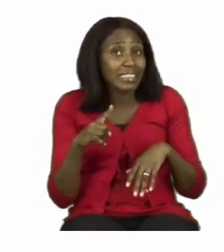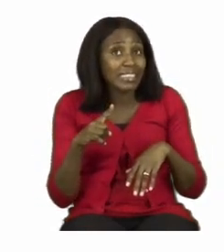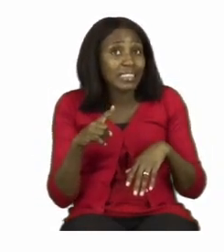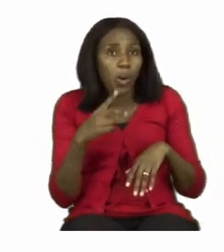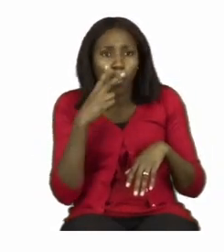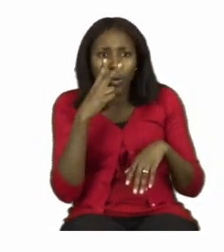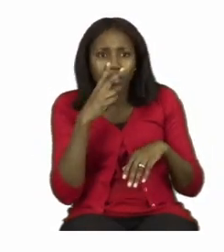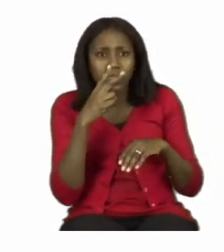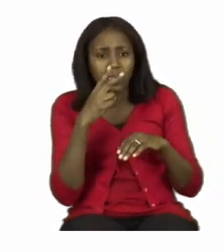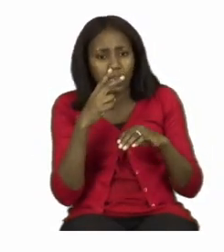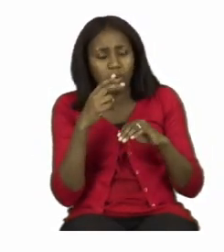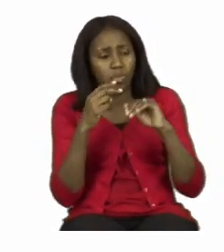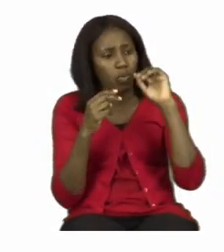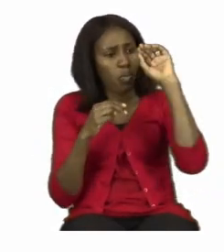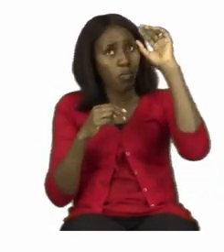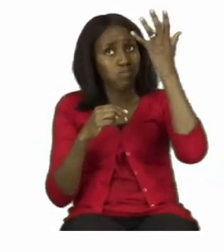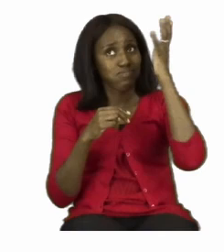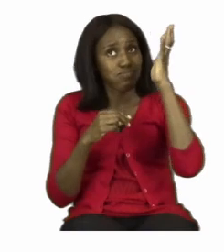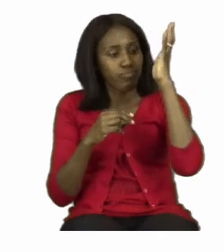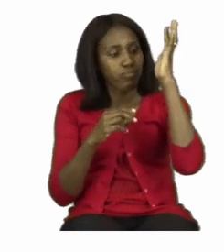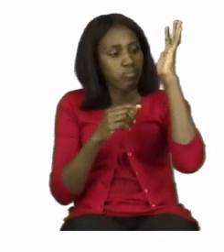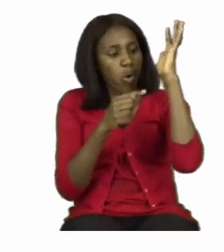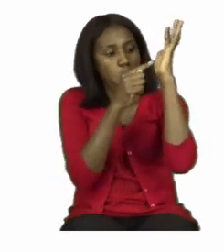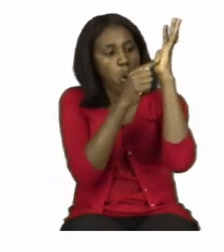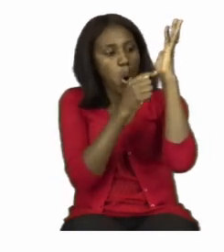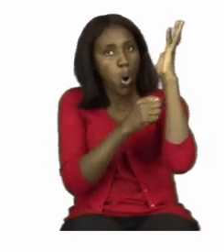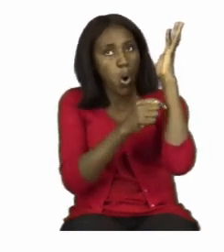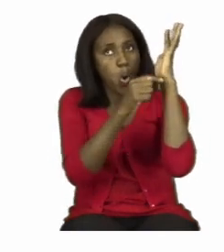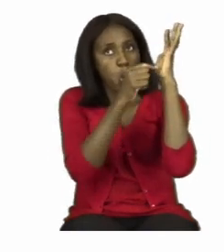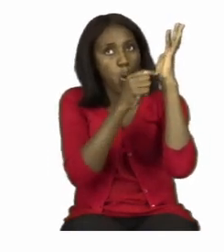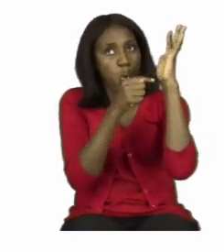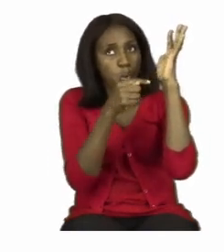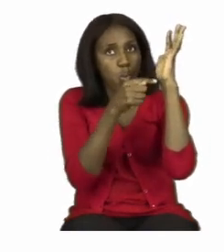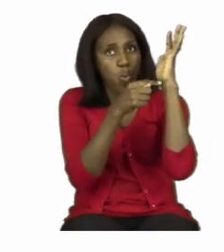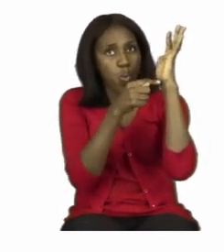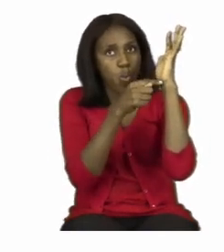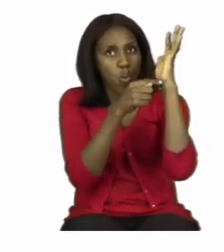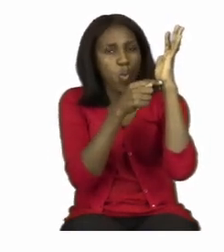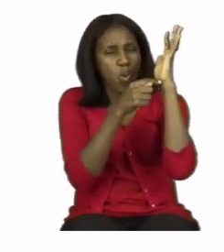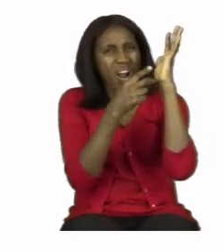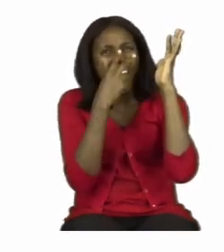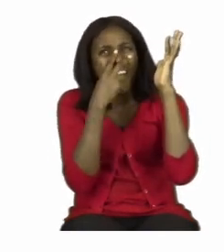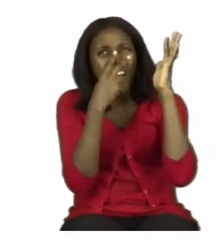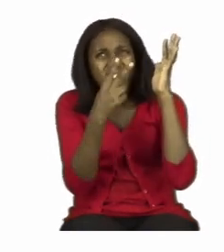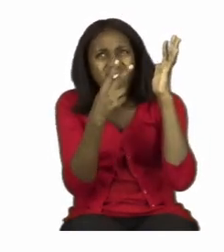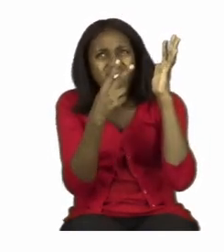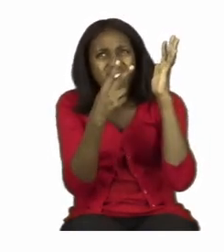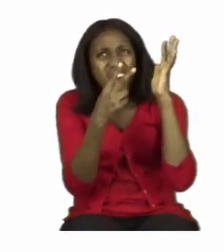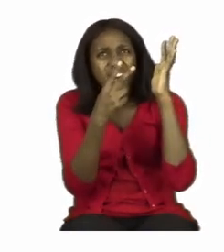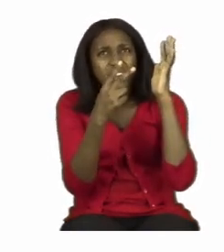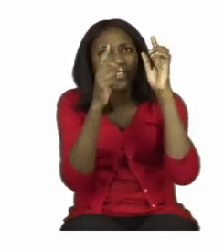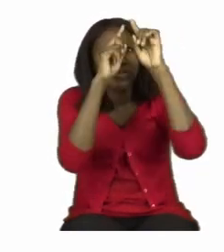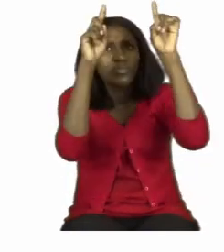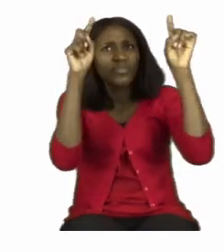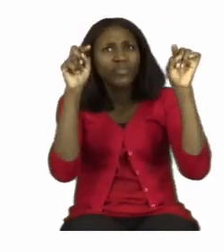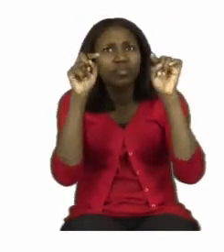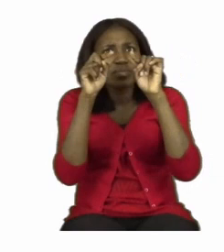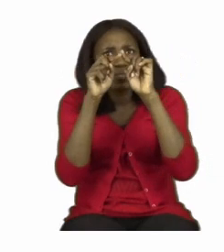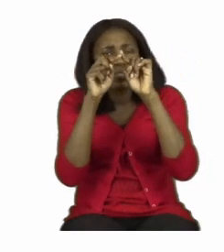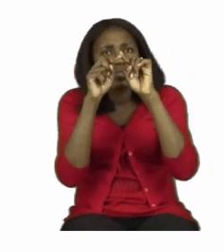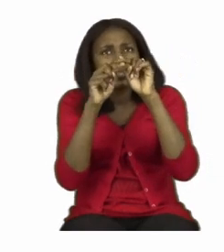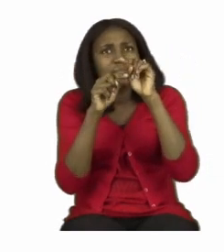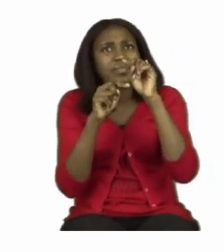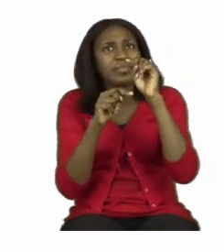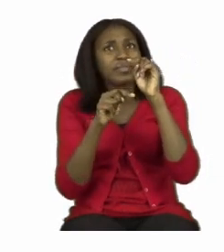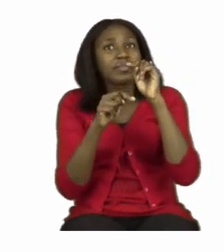first picture and the one at the bottom. Can you see that in the first picture, our squirrel's